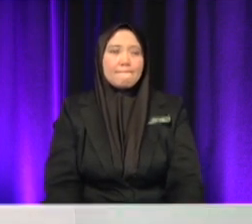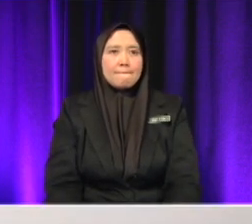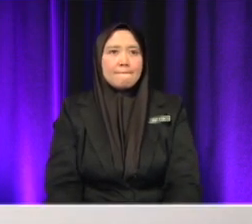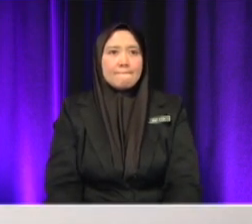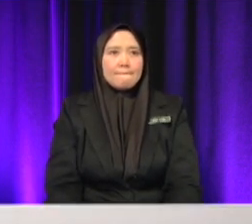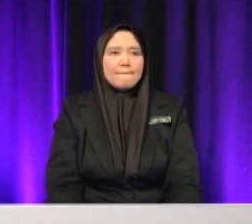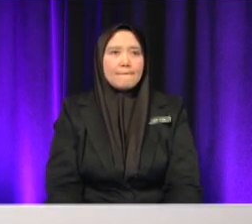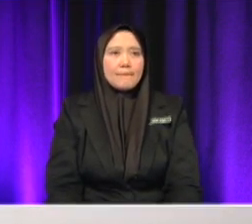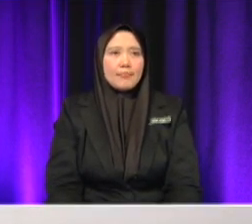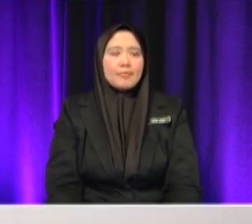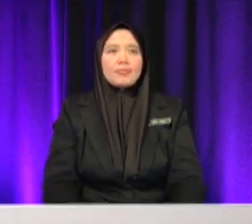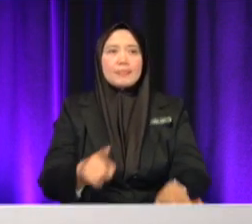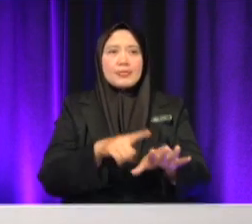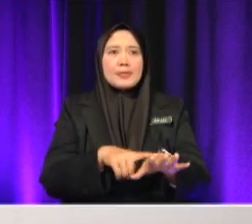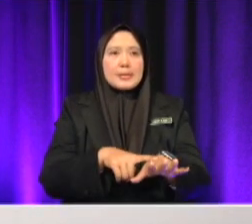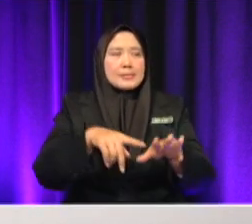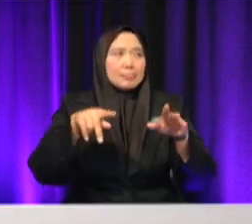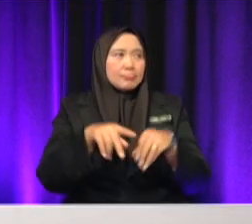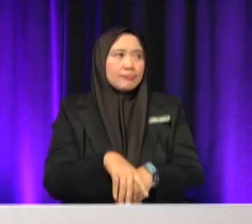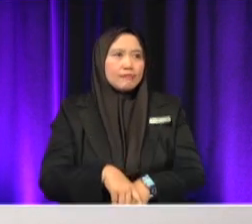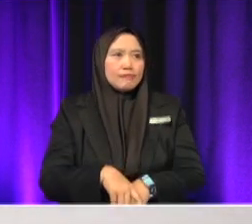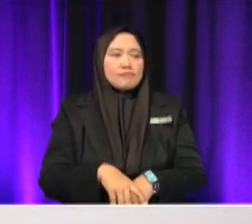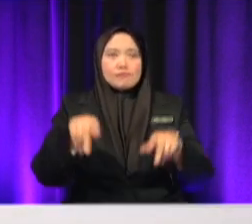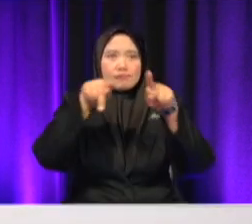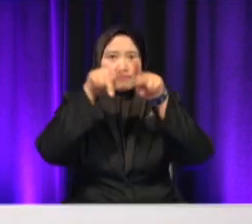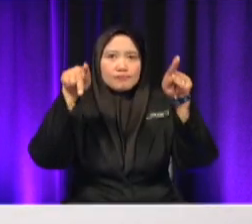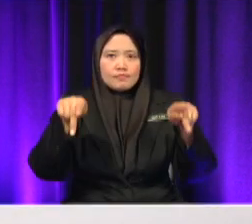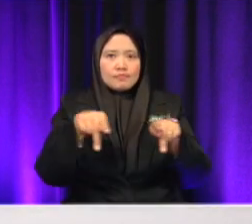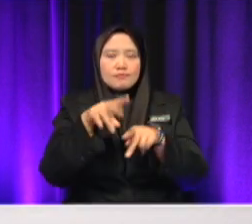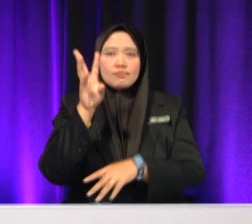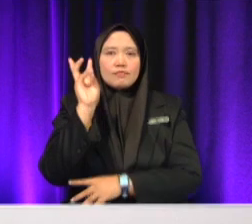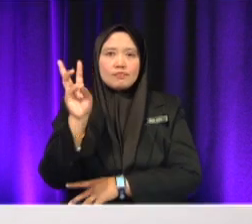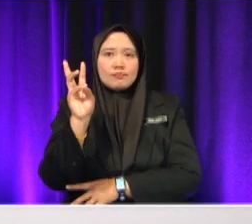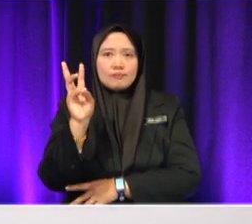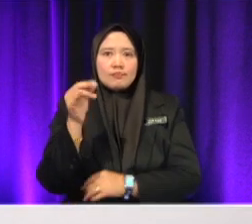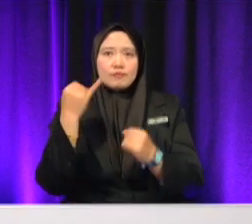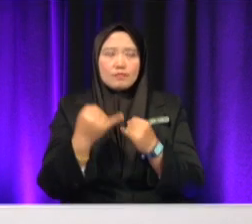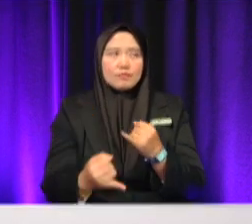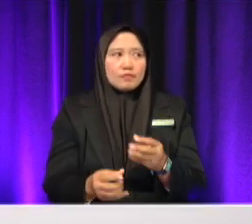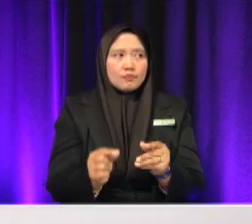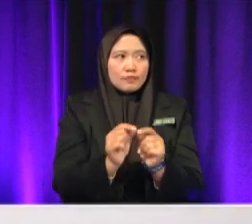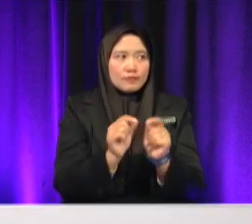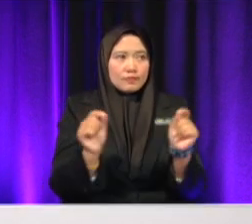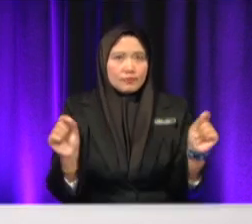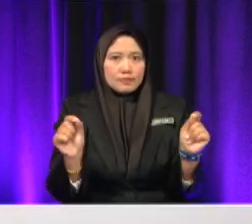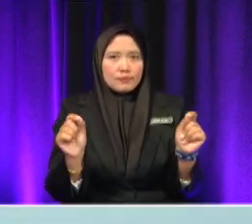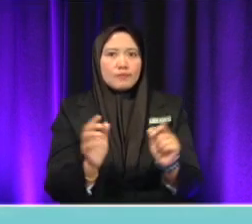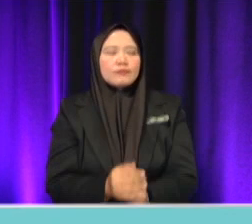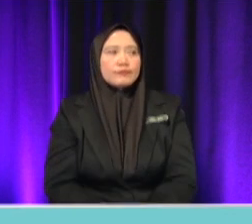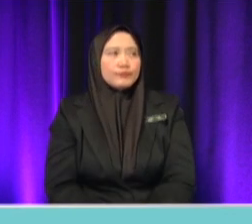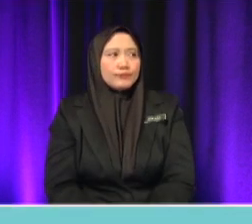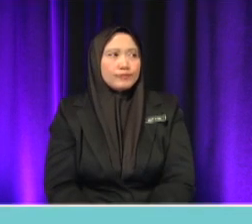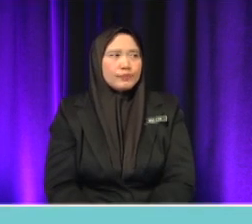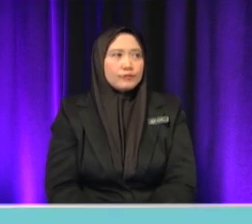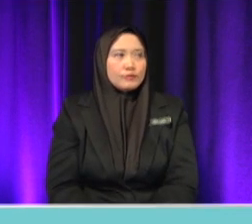I can find it at the 6th paragraph, the last sentence. Okay, 6th paragraph, last sentence.